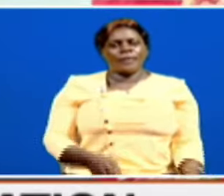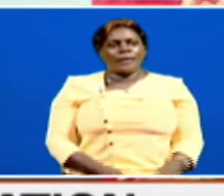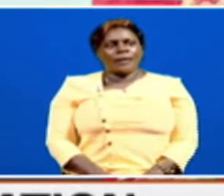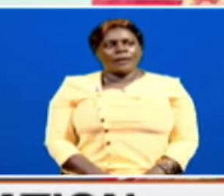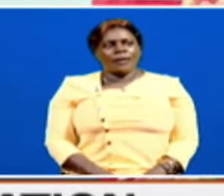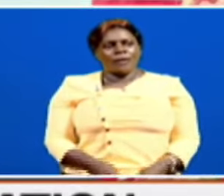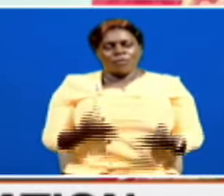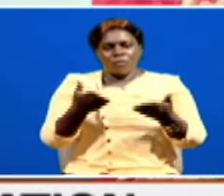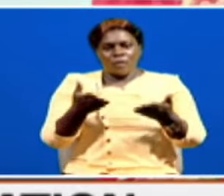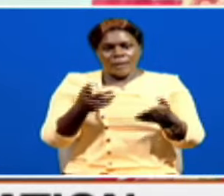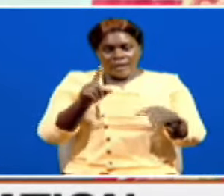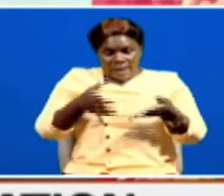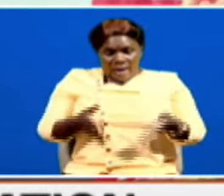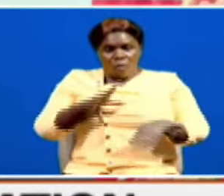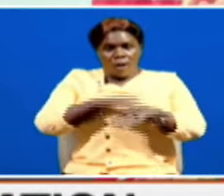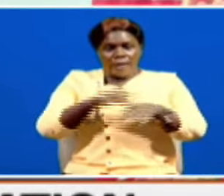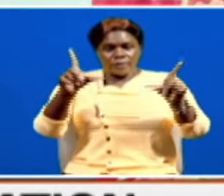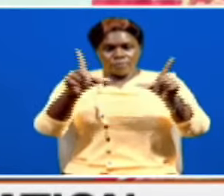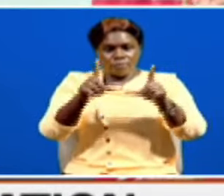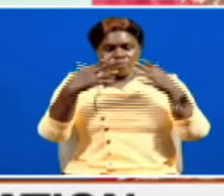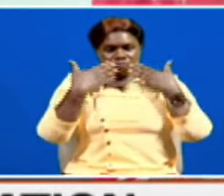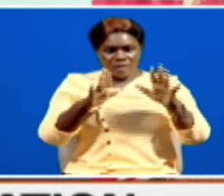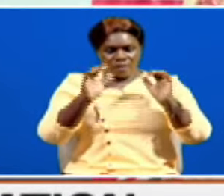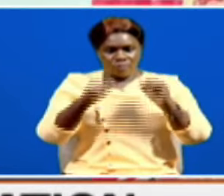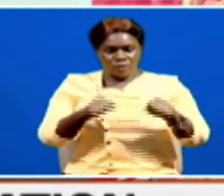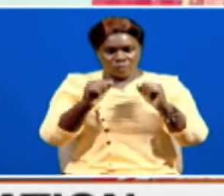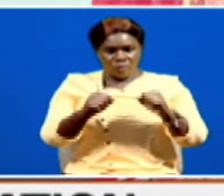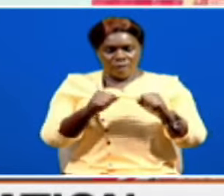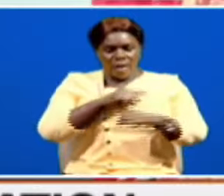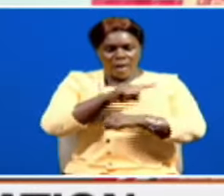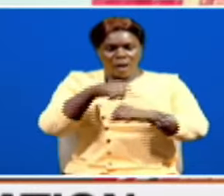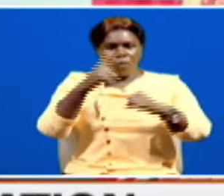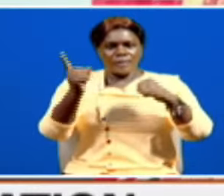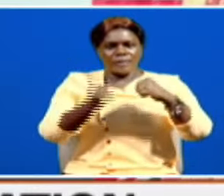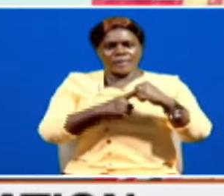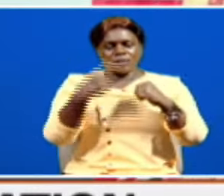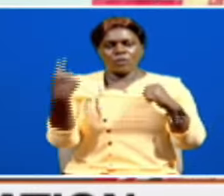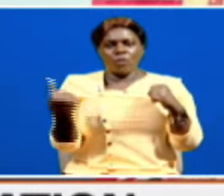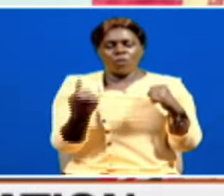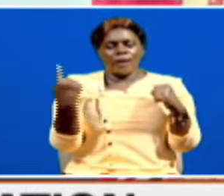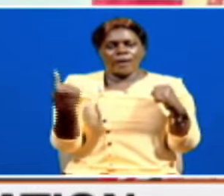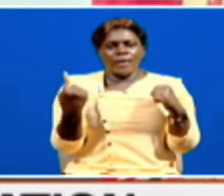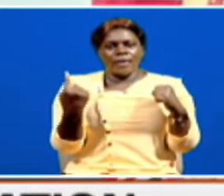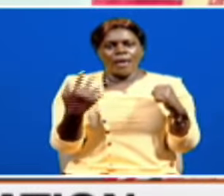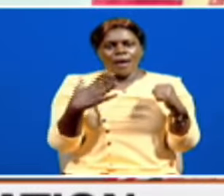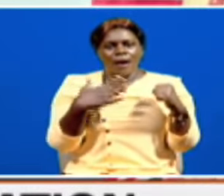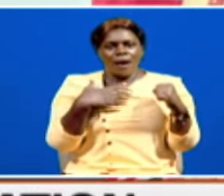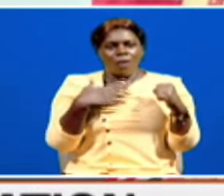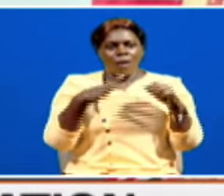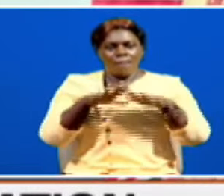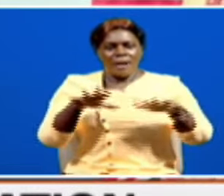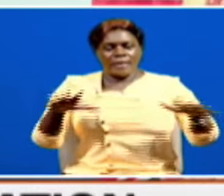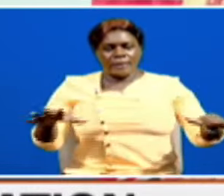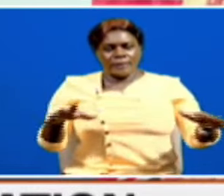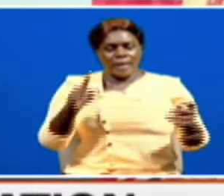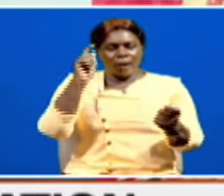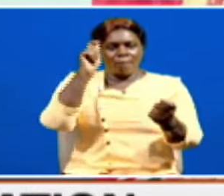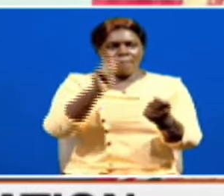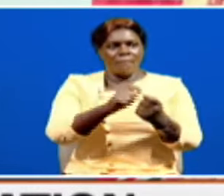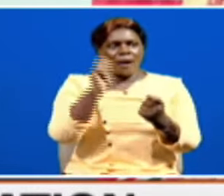With this accreditation, we'll be able to take only 6 hours. And our oil marketers will be able to